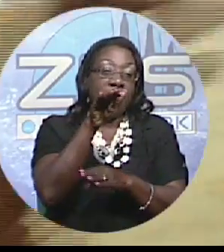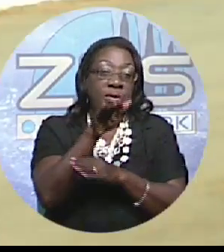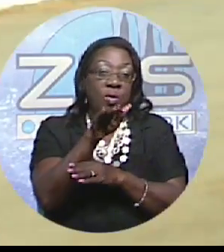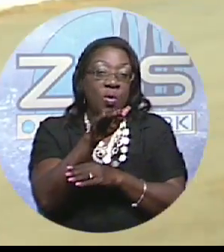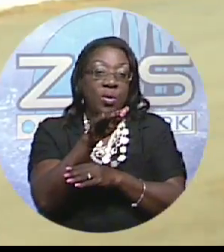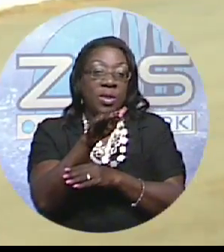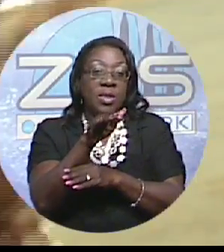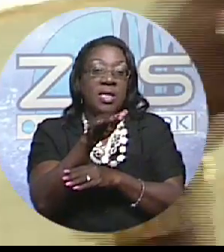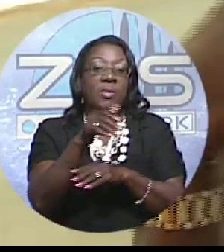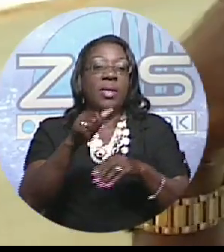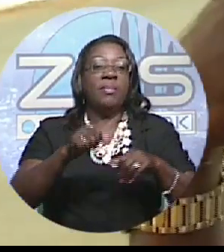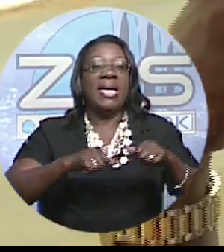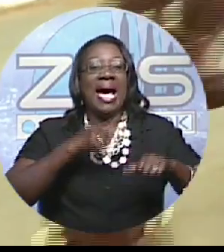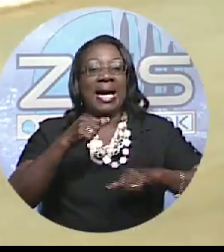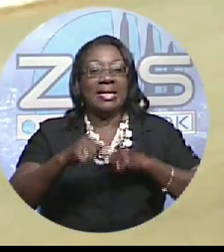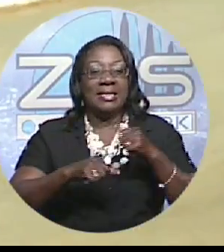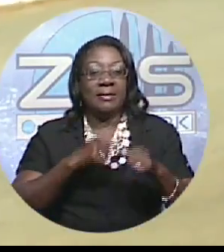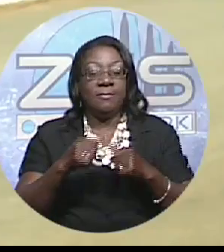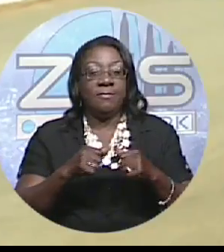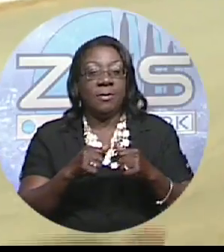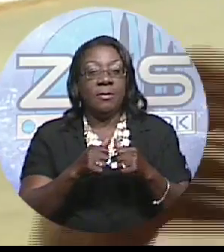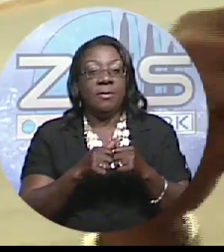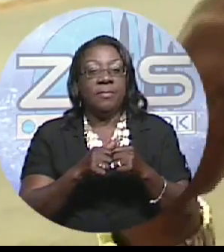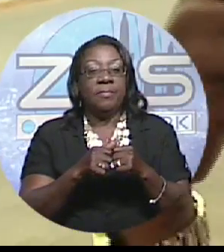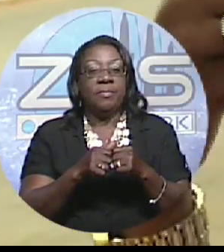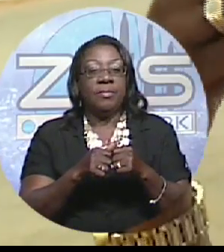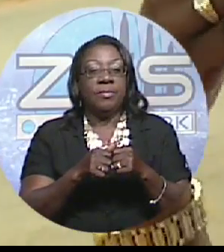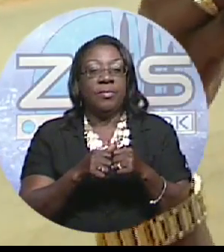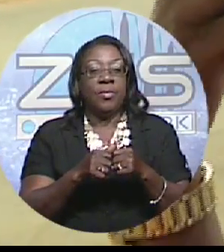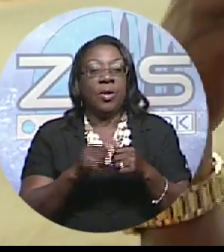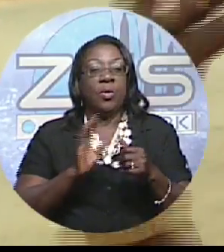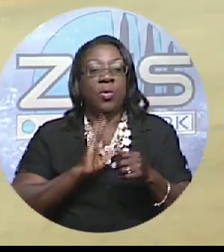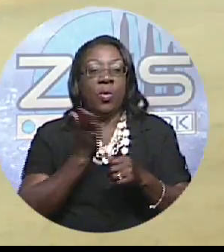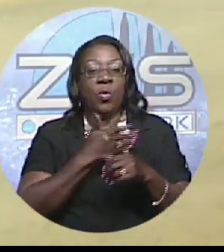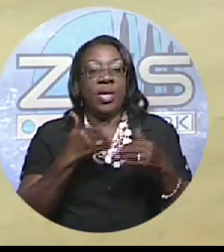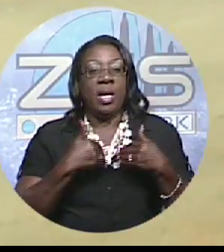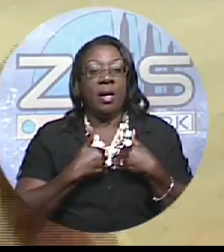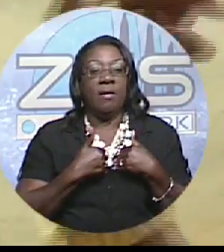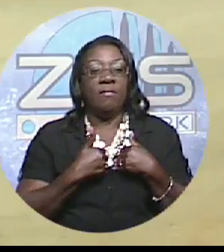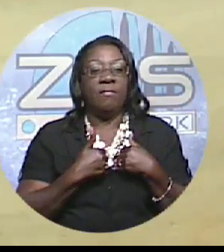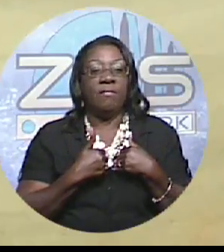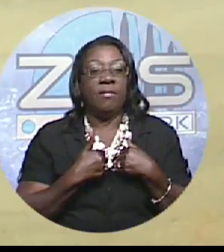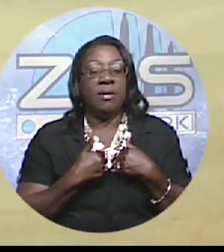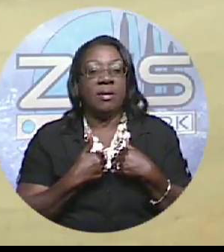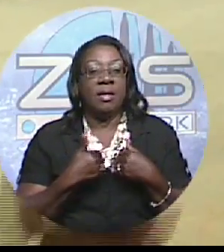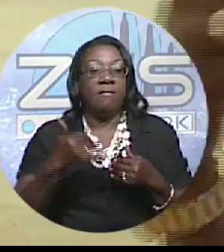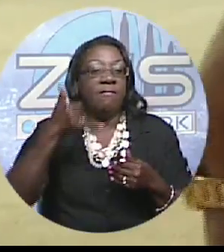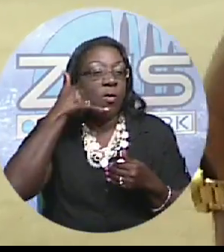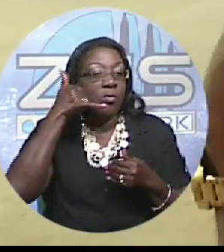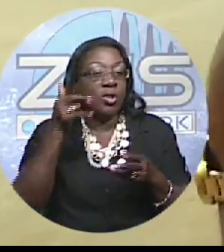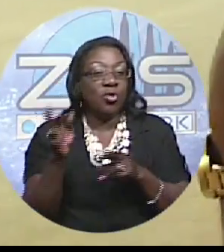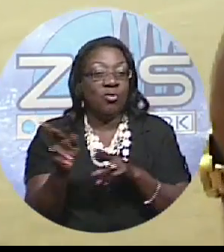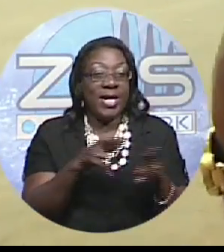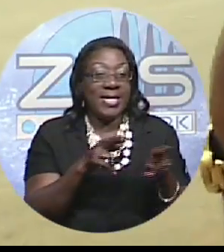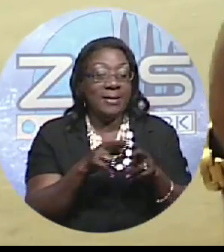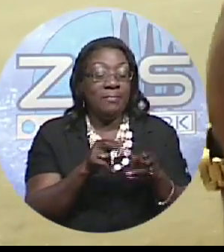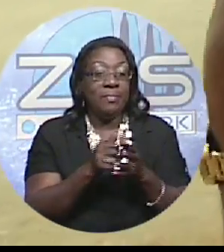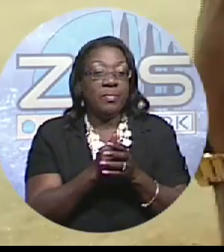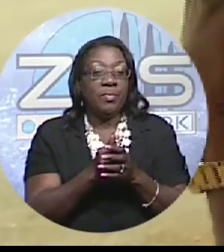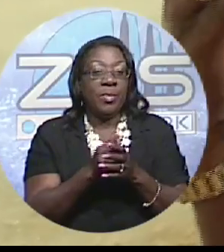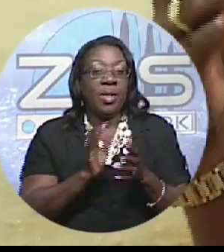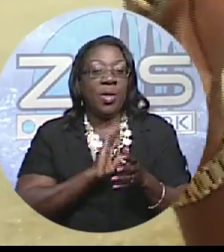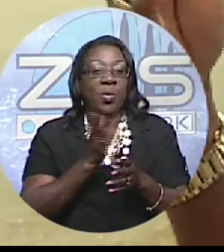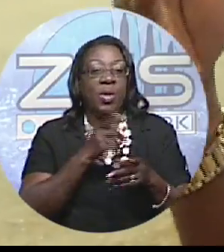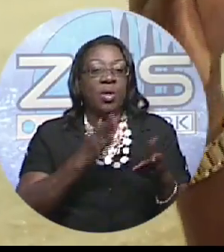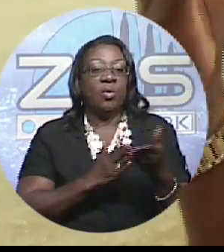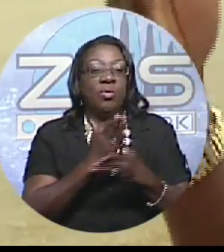Our command center is activated. We have our satellite phones testing them today. We